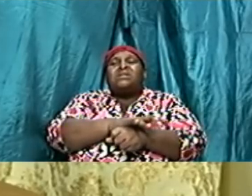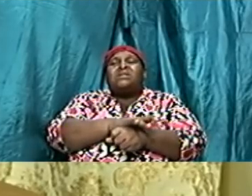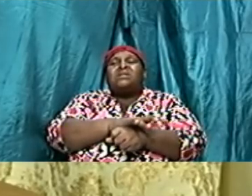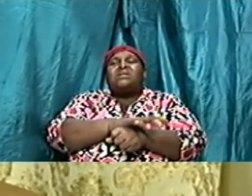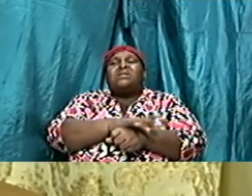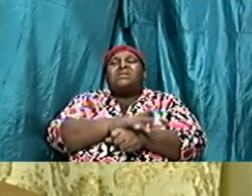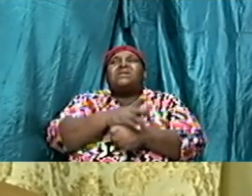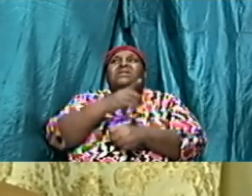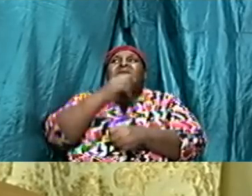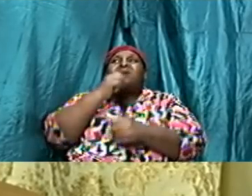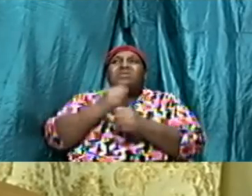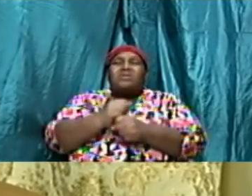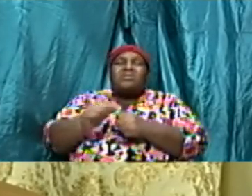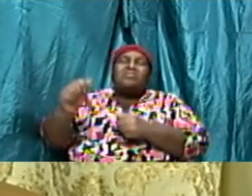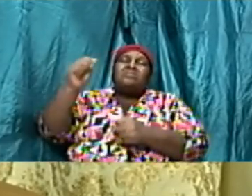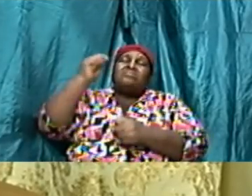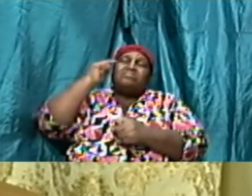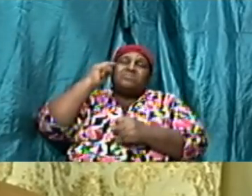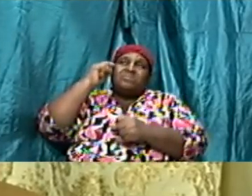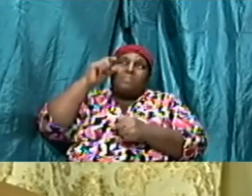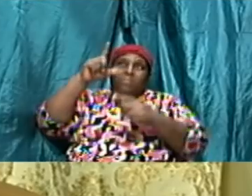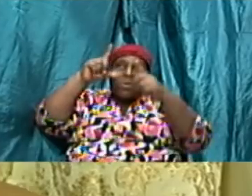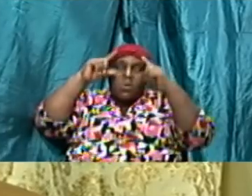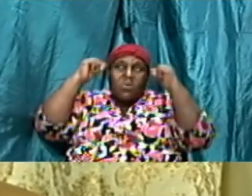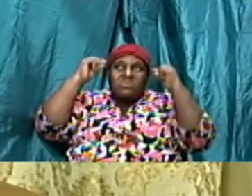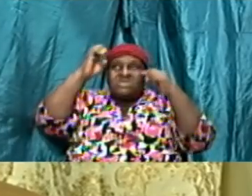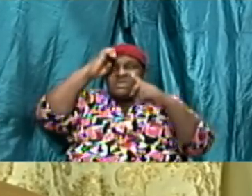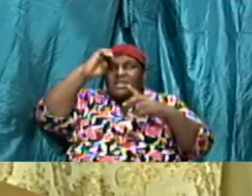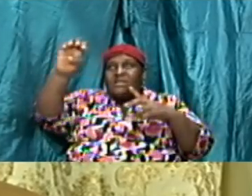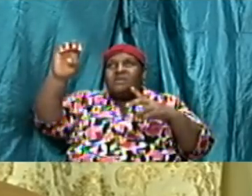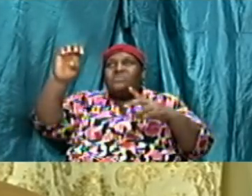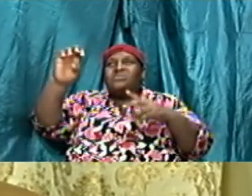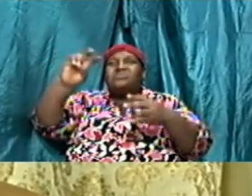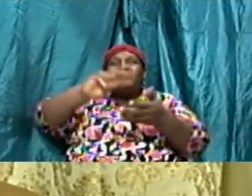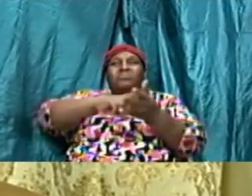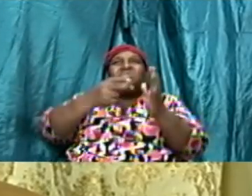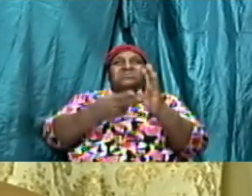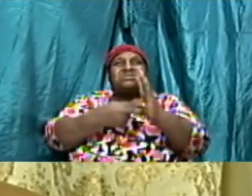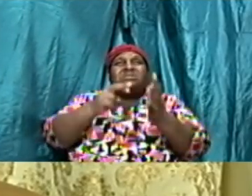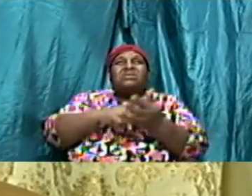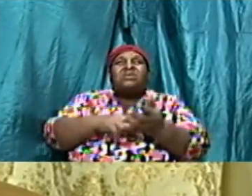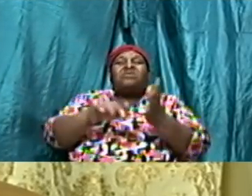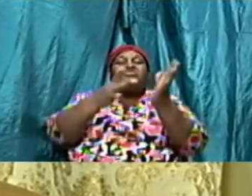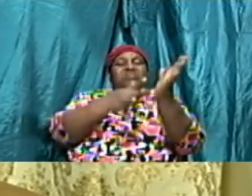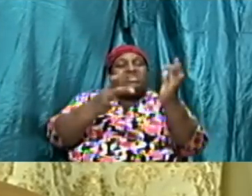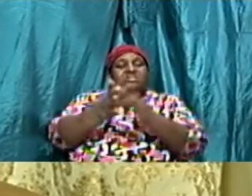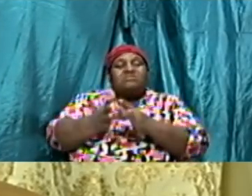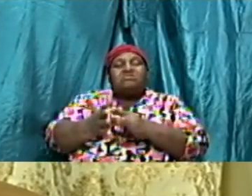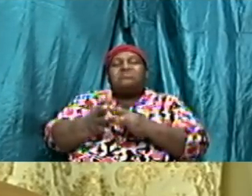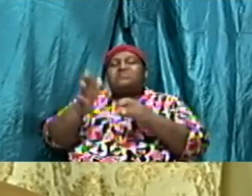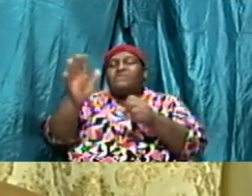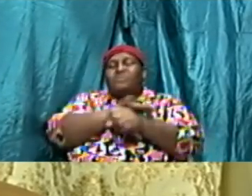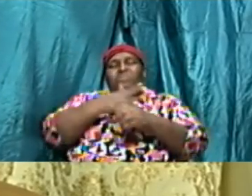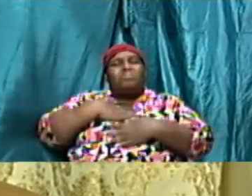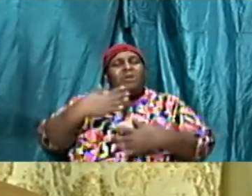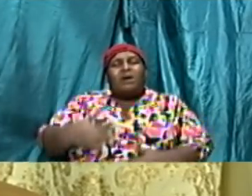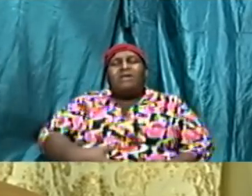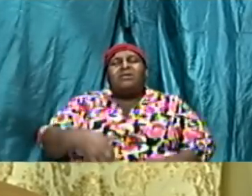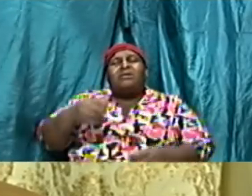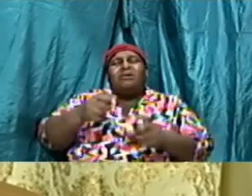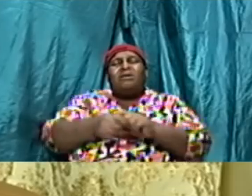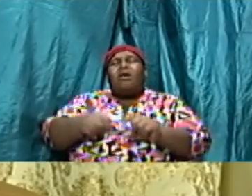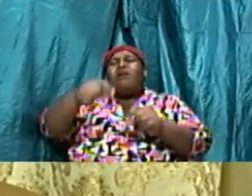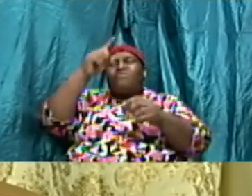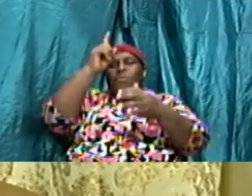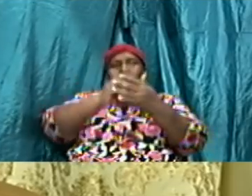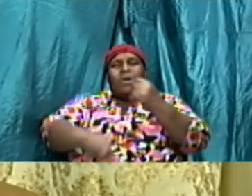representation, and he is the full body of what they represented. When you leave and say you're going to do